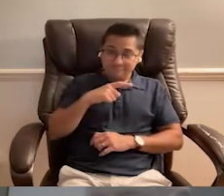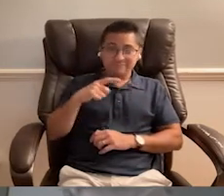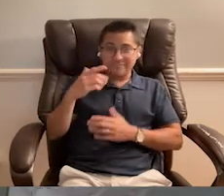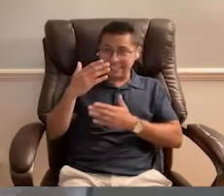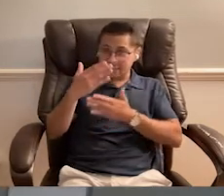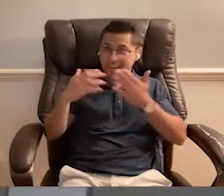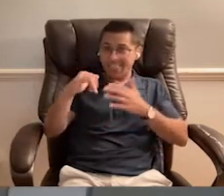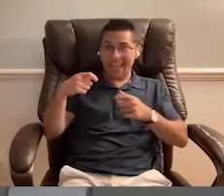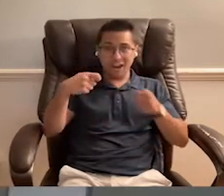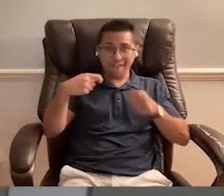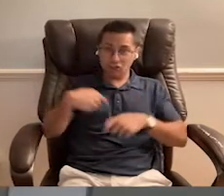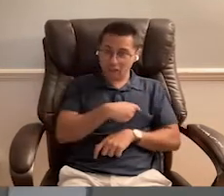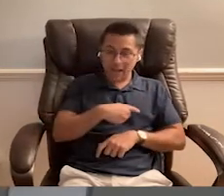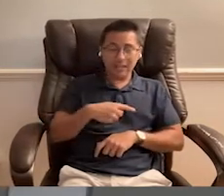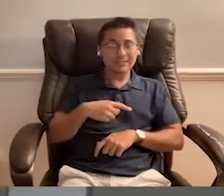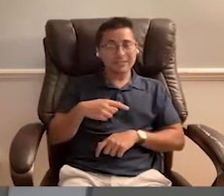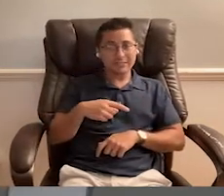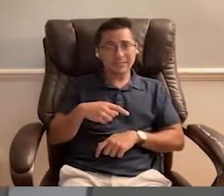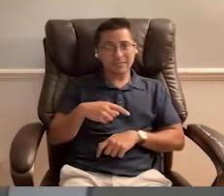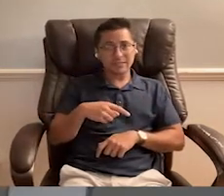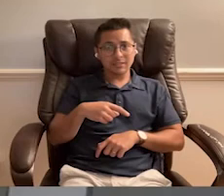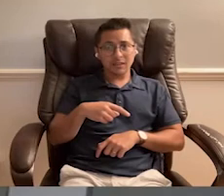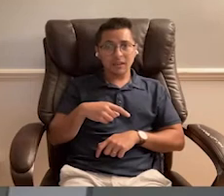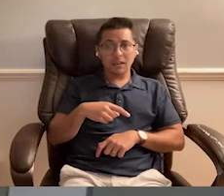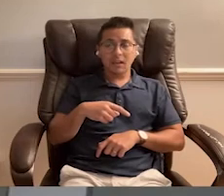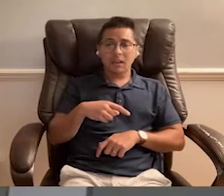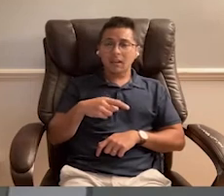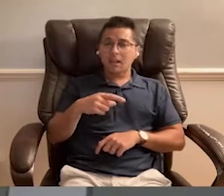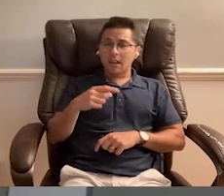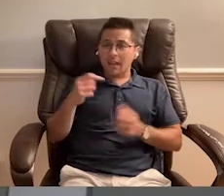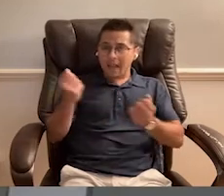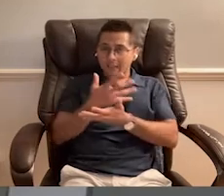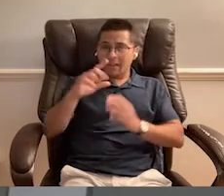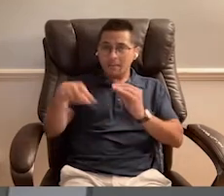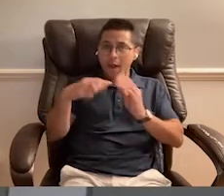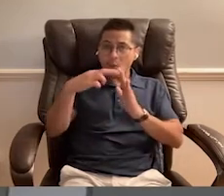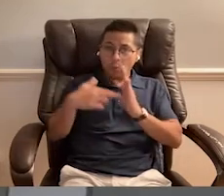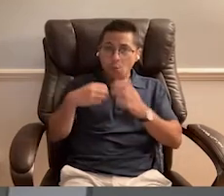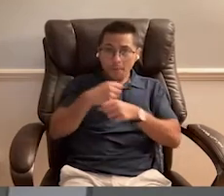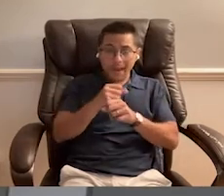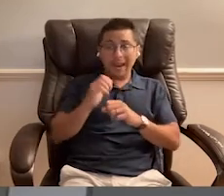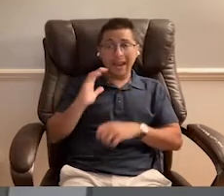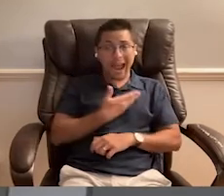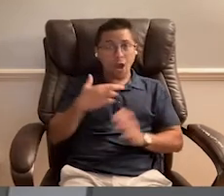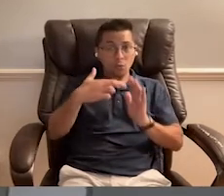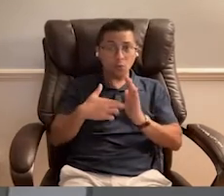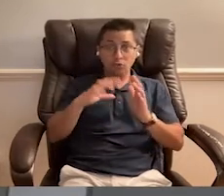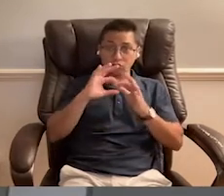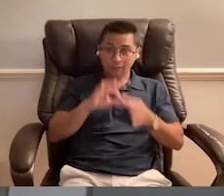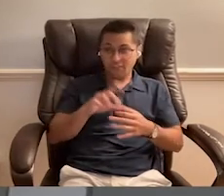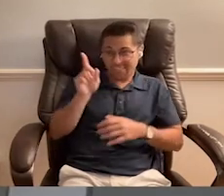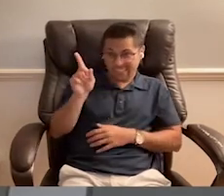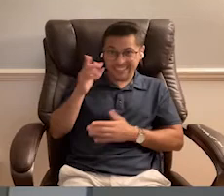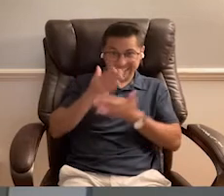our sections that govern us. And then the agency, as with all government agencies, we're giving rulemaking authority out of that statute,